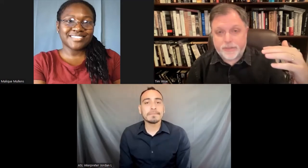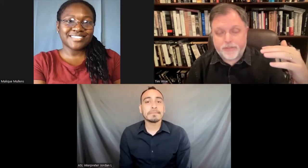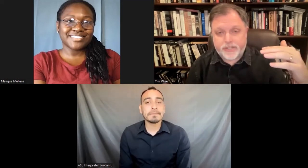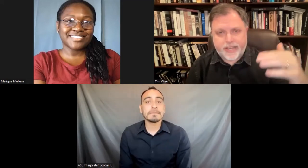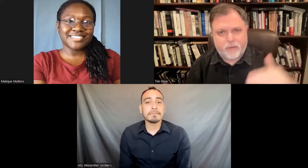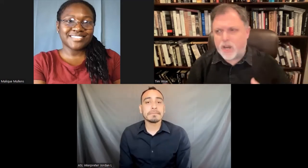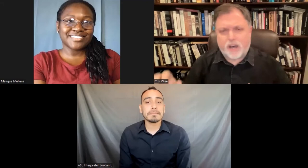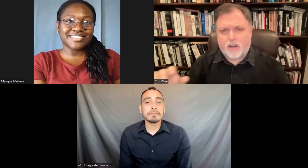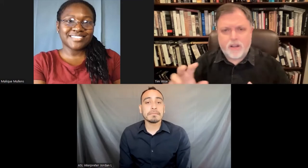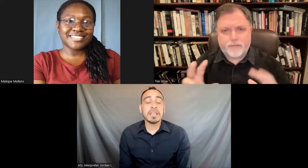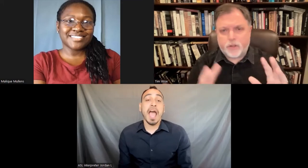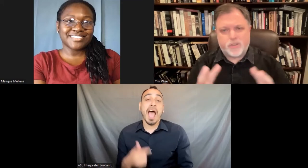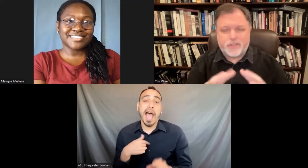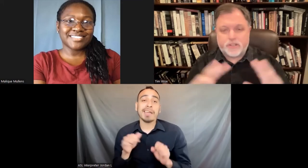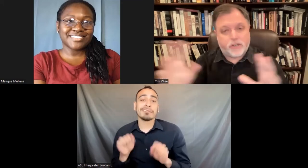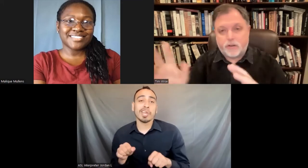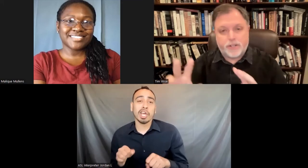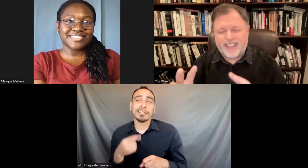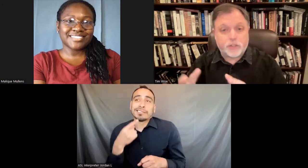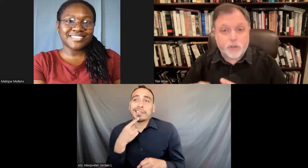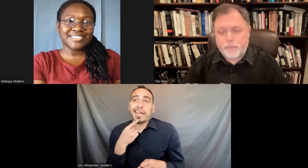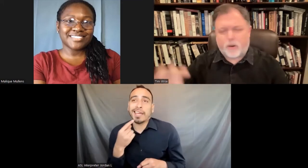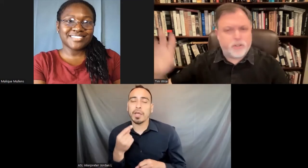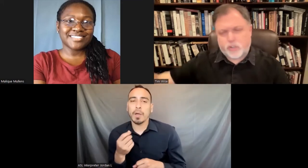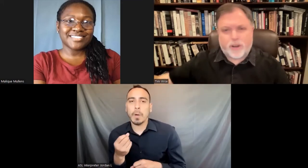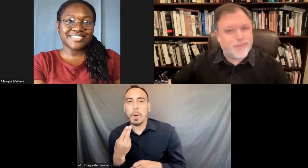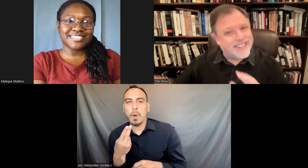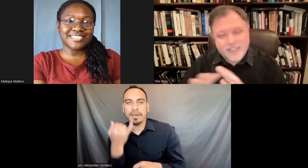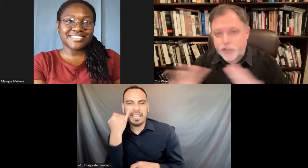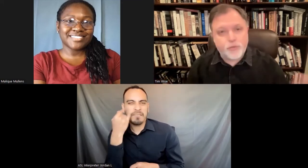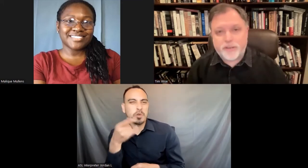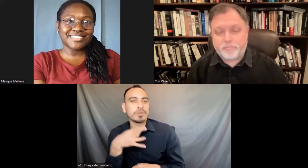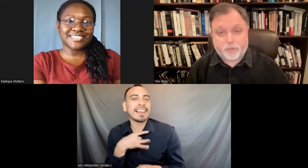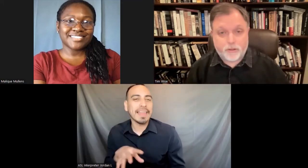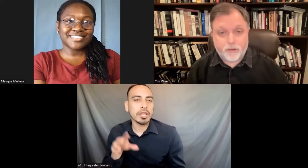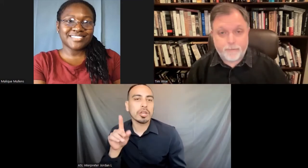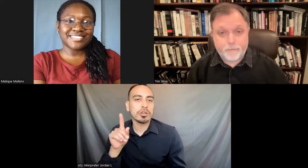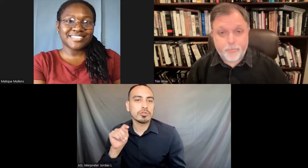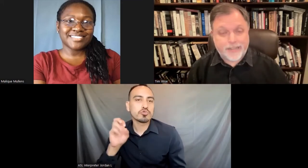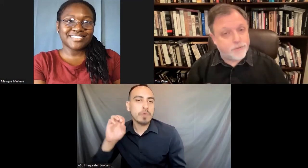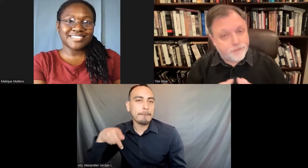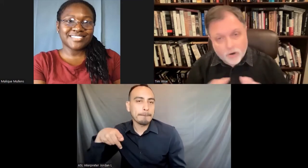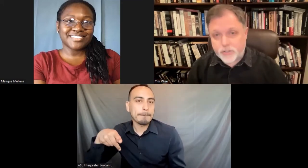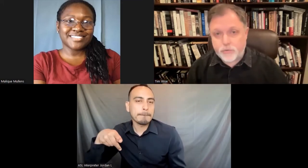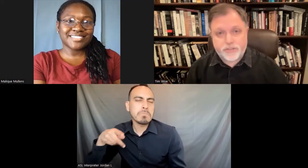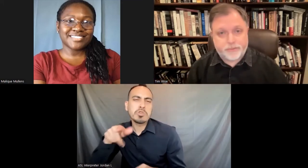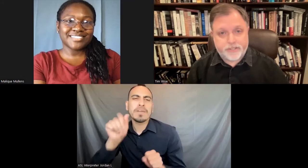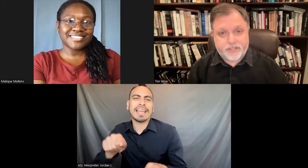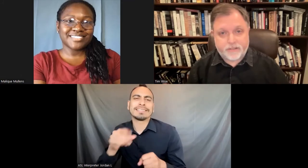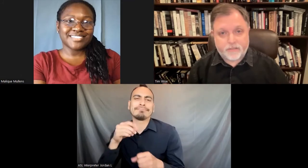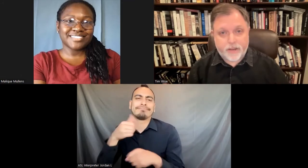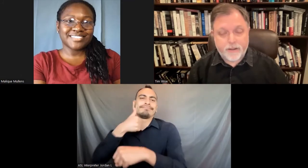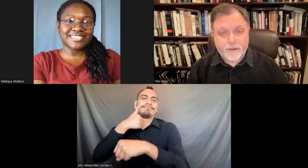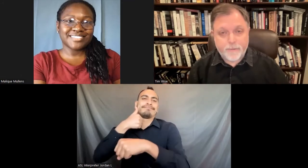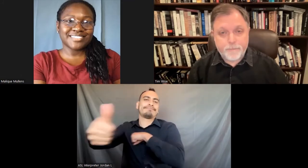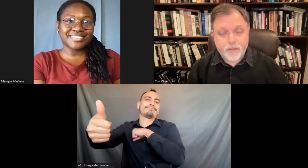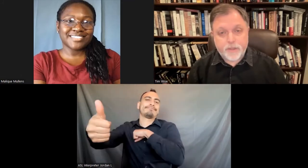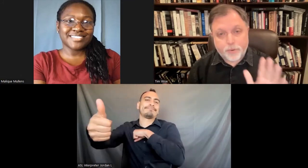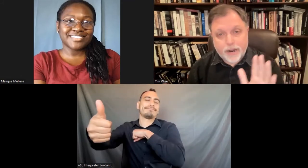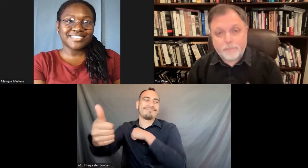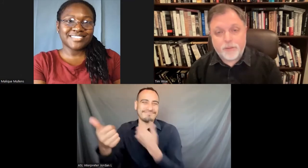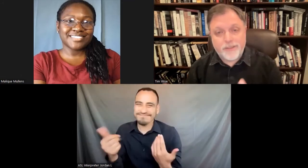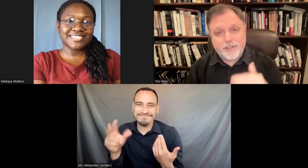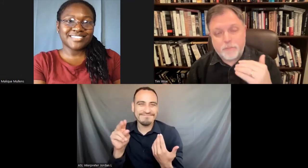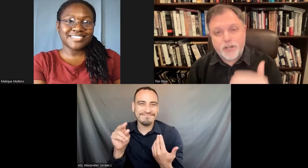partisan tip to say, well, for those of us, you know, who didn't like Trump, oh, it's Trump. That's too simple. That's far too simplistic, right?